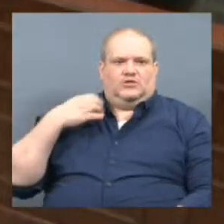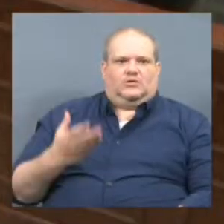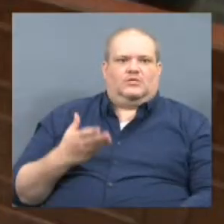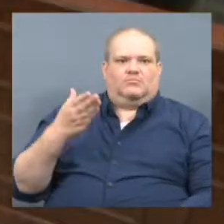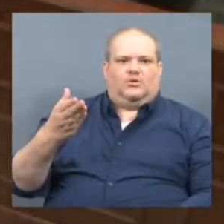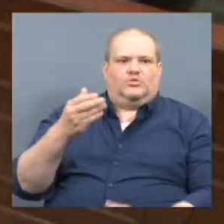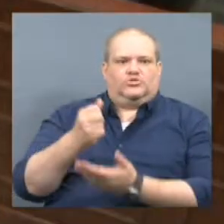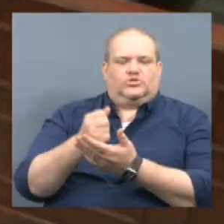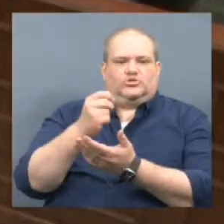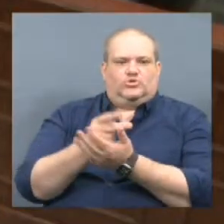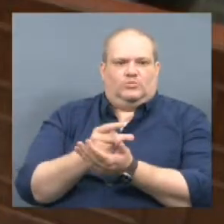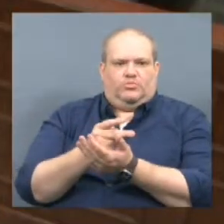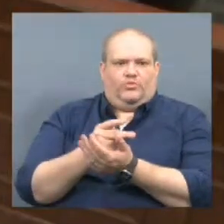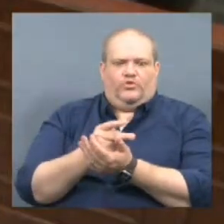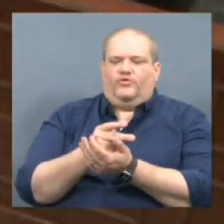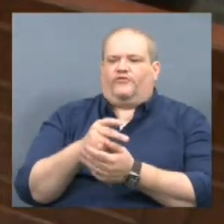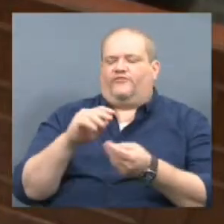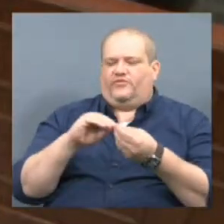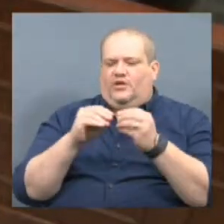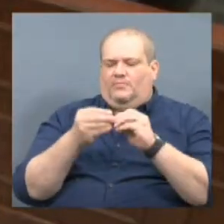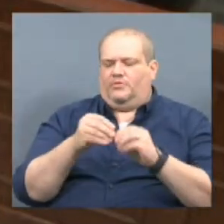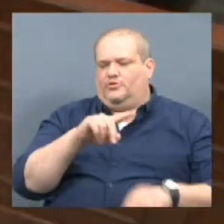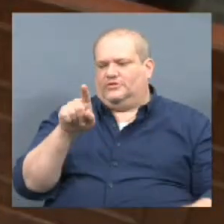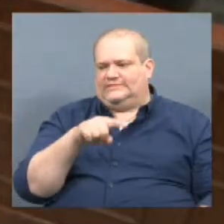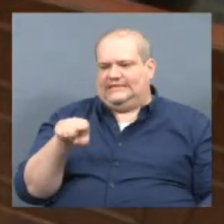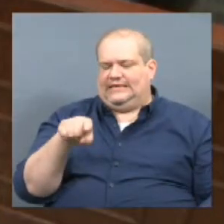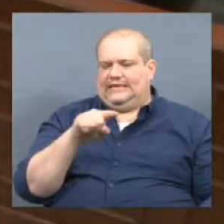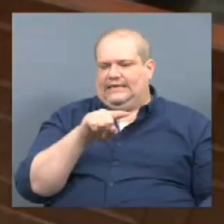motion to approve item